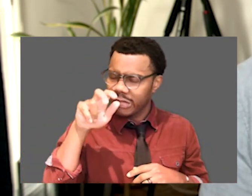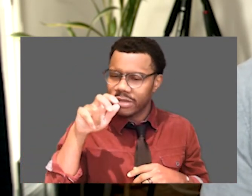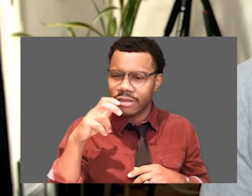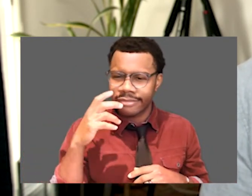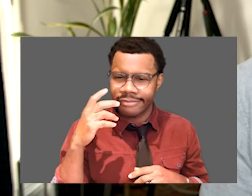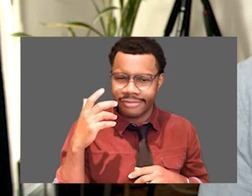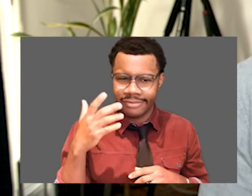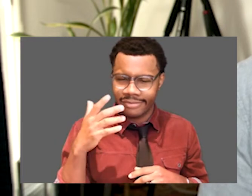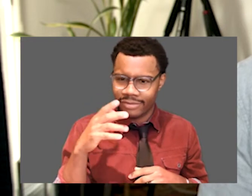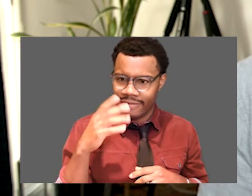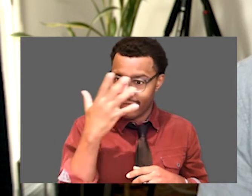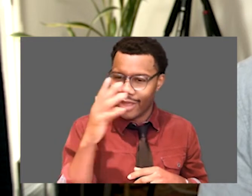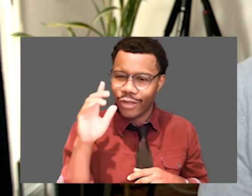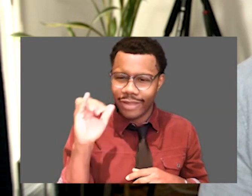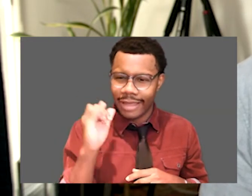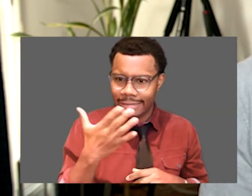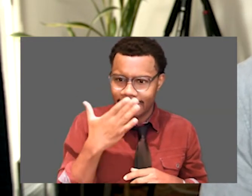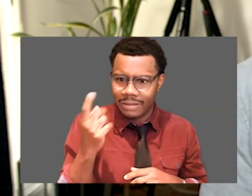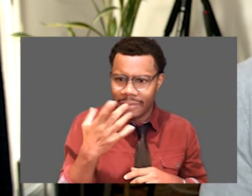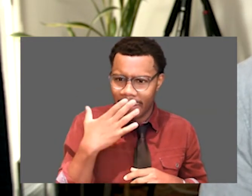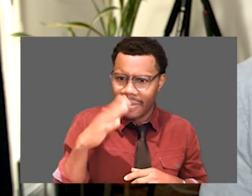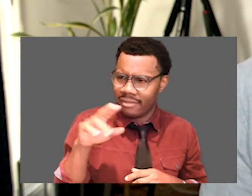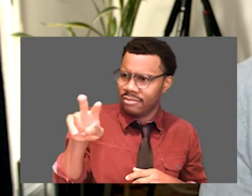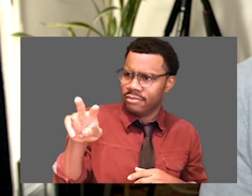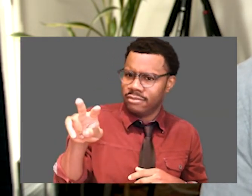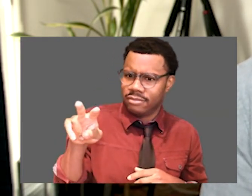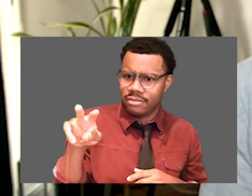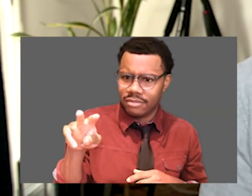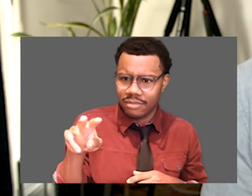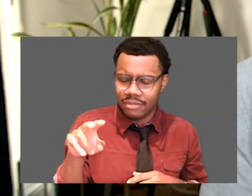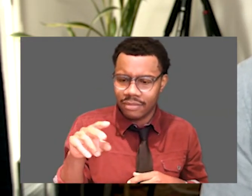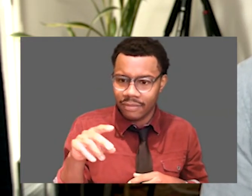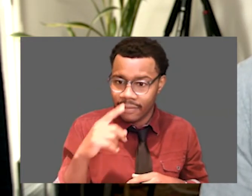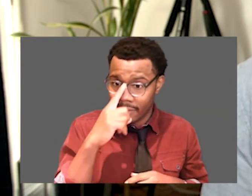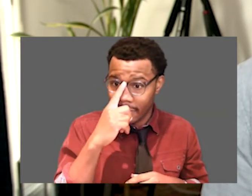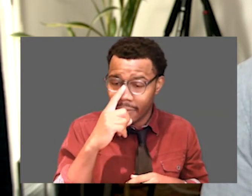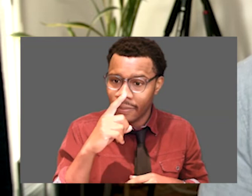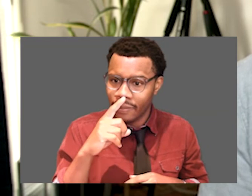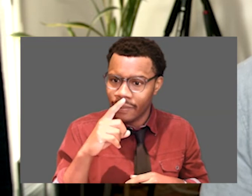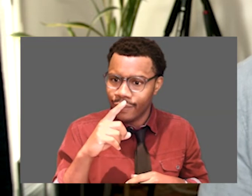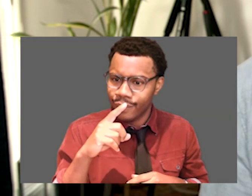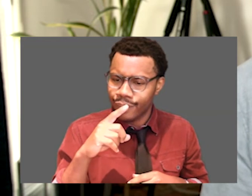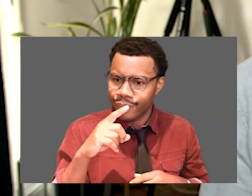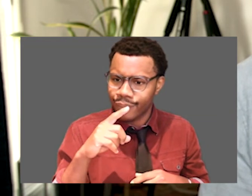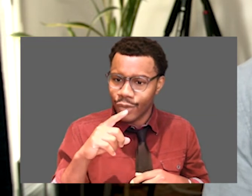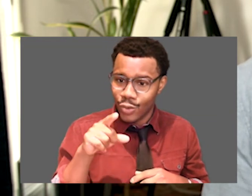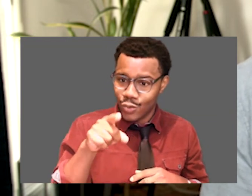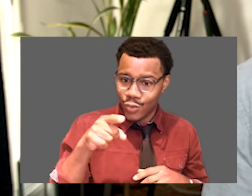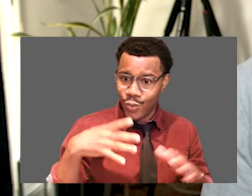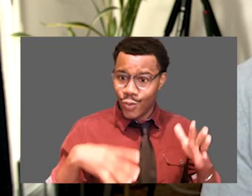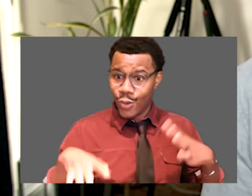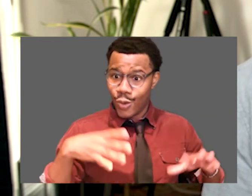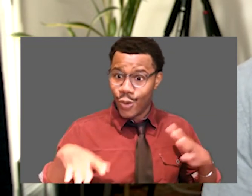yellow piss. Seeing her expression, you wonder if your Sears clothing, cheap but neatly ironed and creased, fails to give her the impression